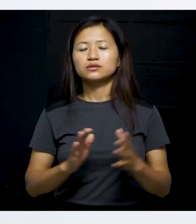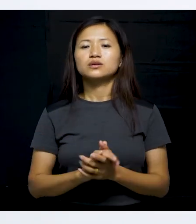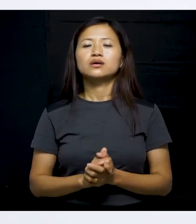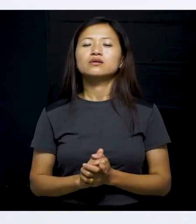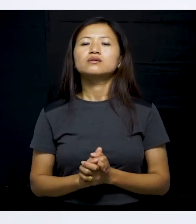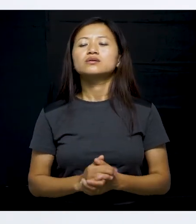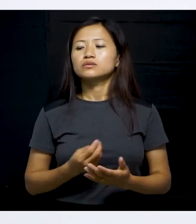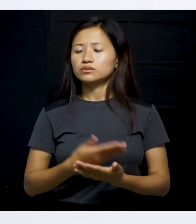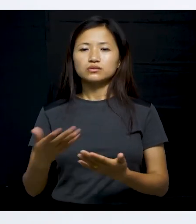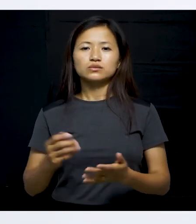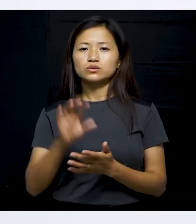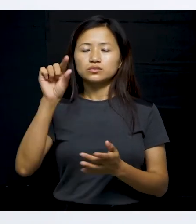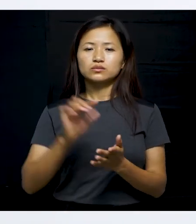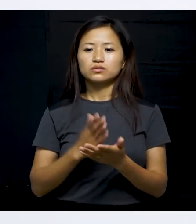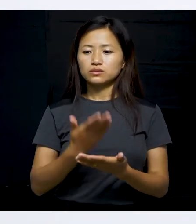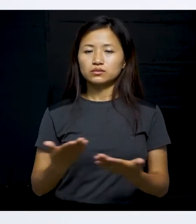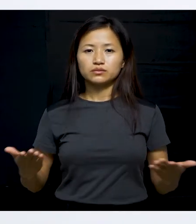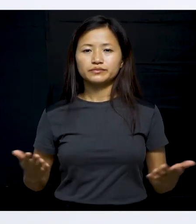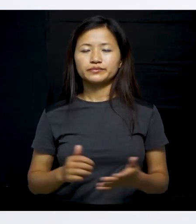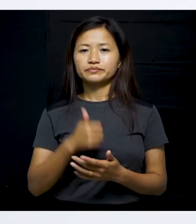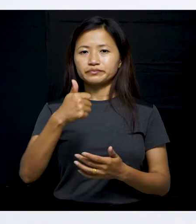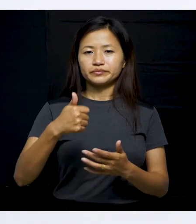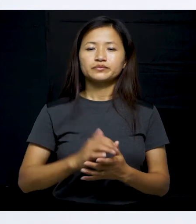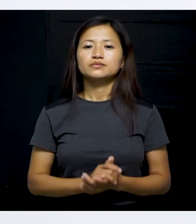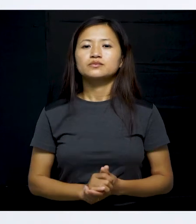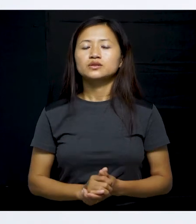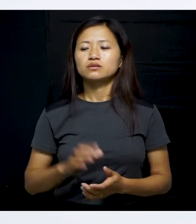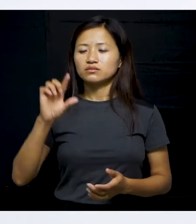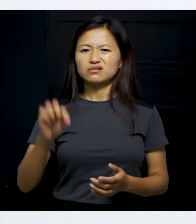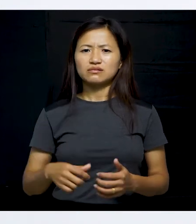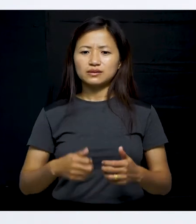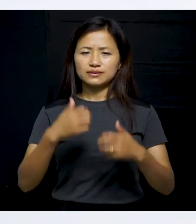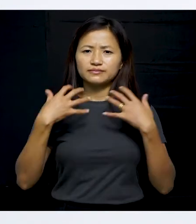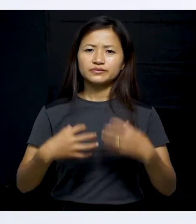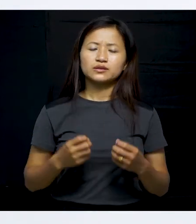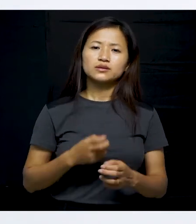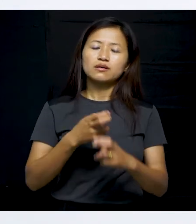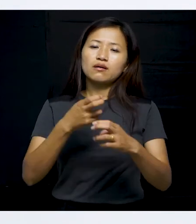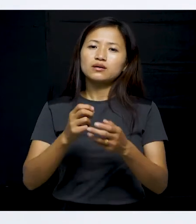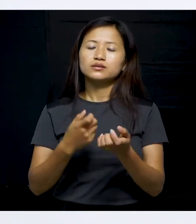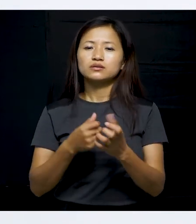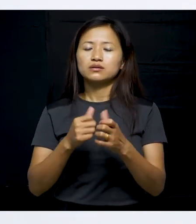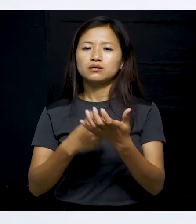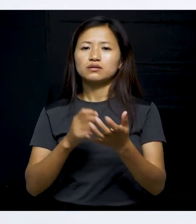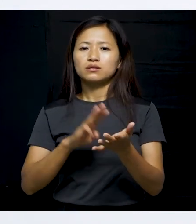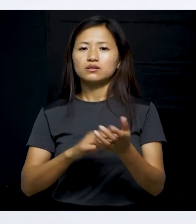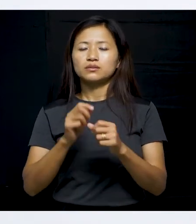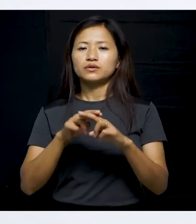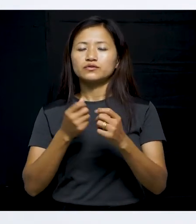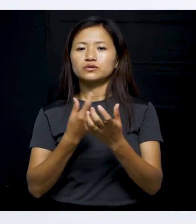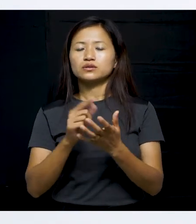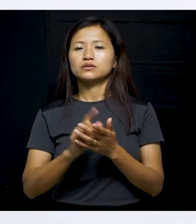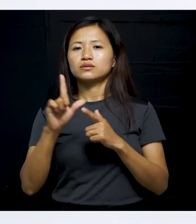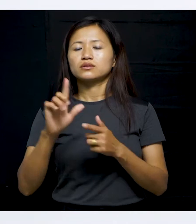on them, or the spirit will not do anything harmful against them. So that was the kind of belief. However,